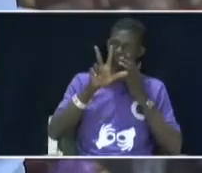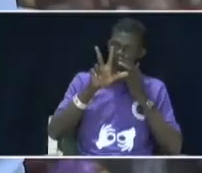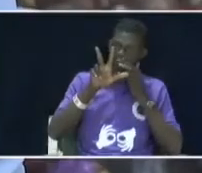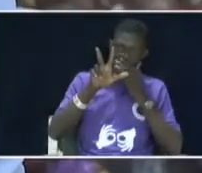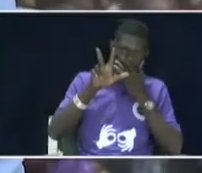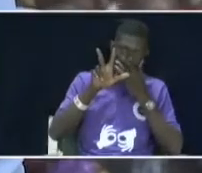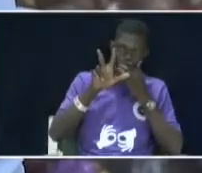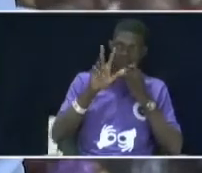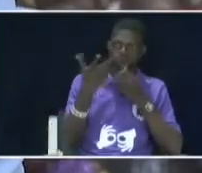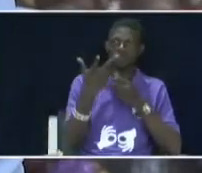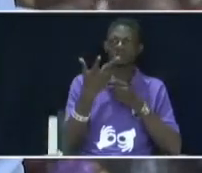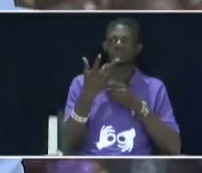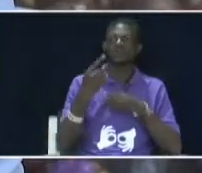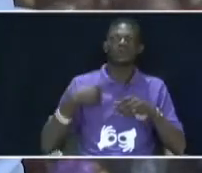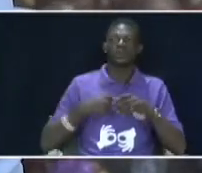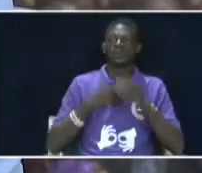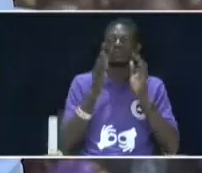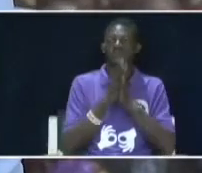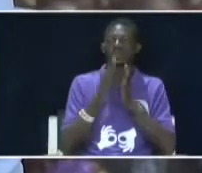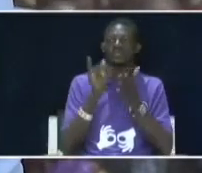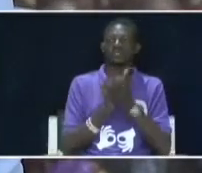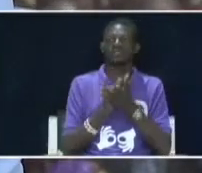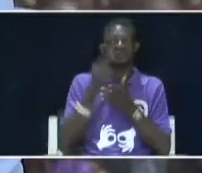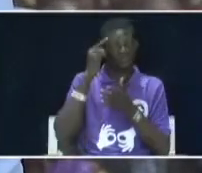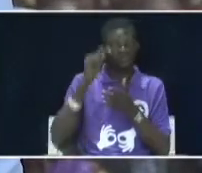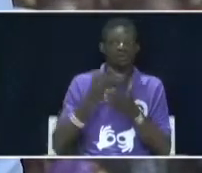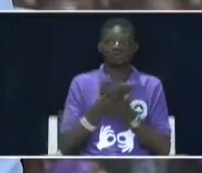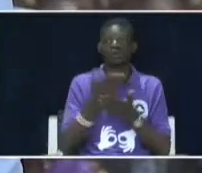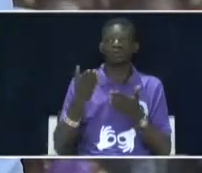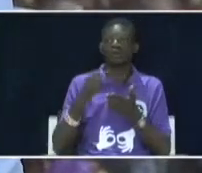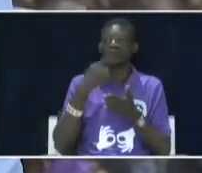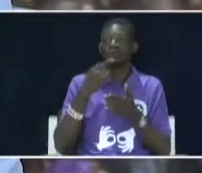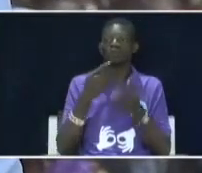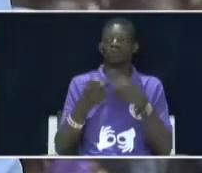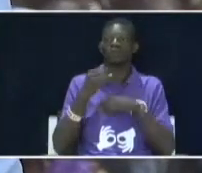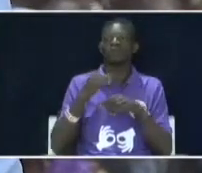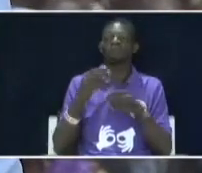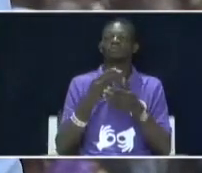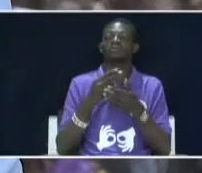we prayed a prayer last night for those of us who came for the Holy Communion.